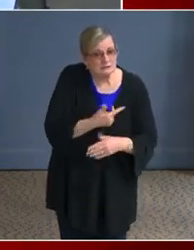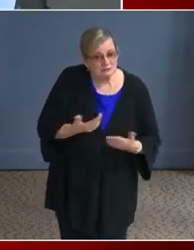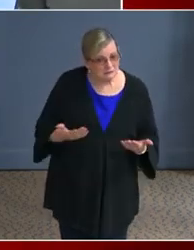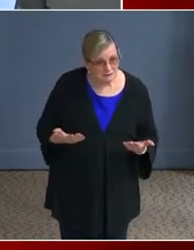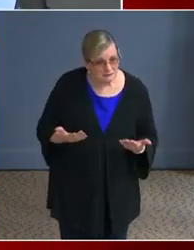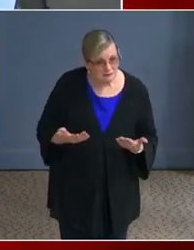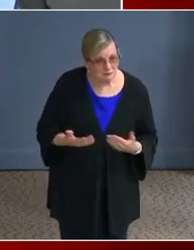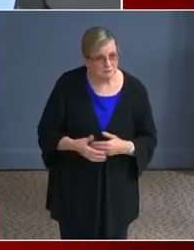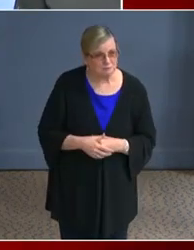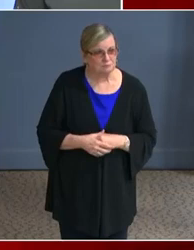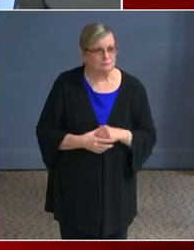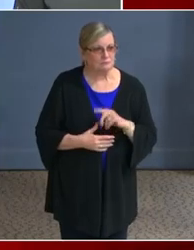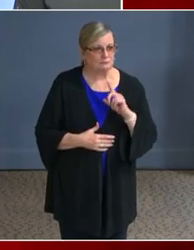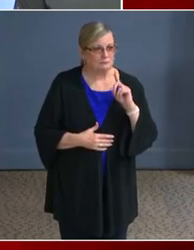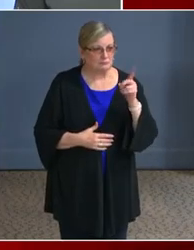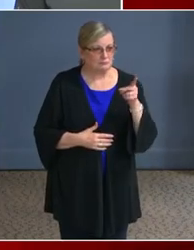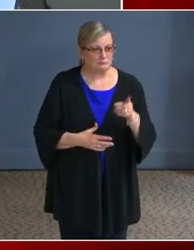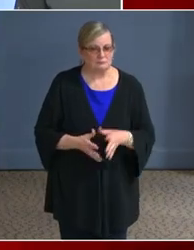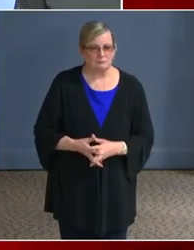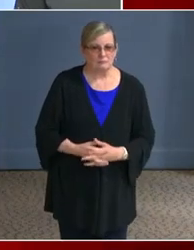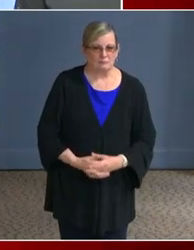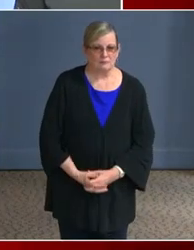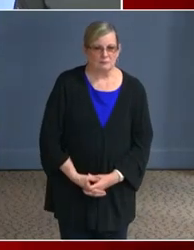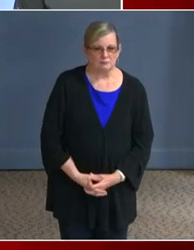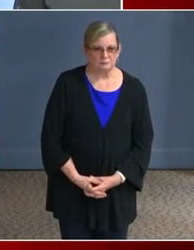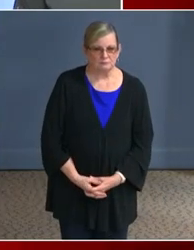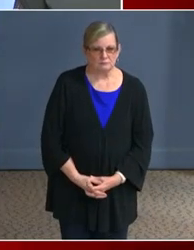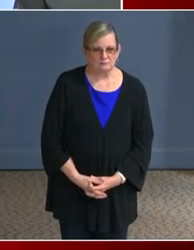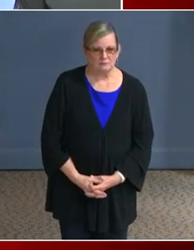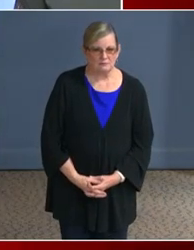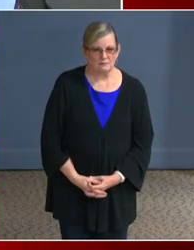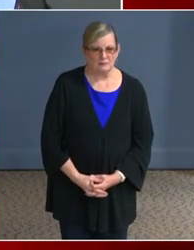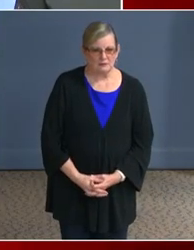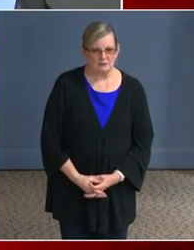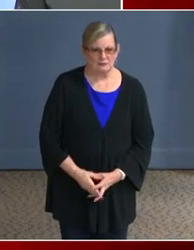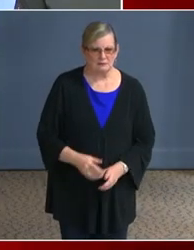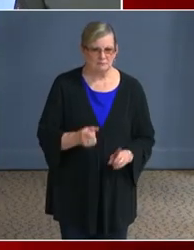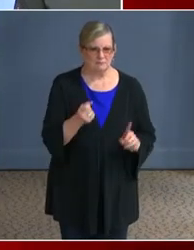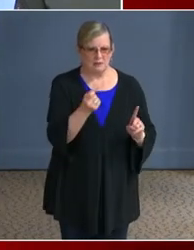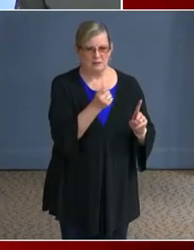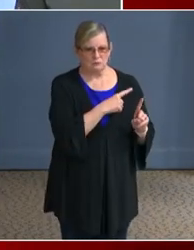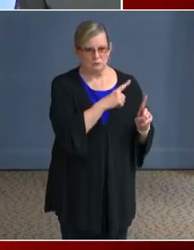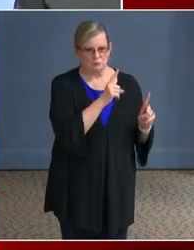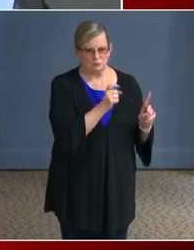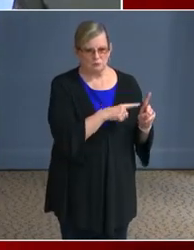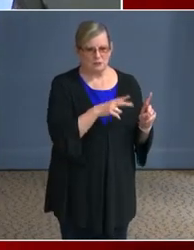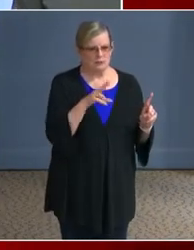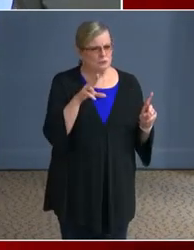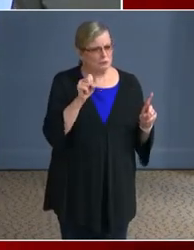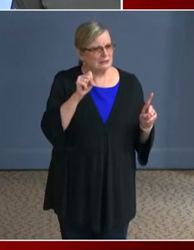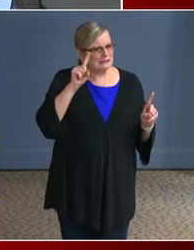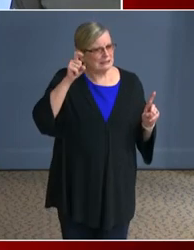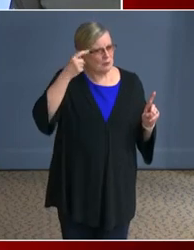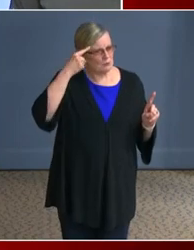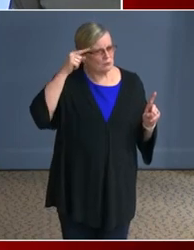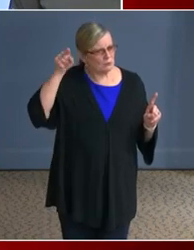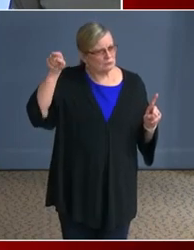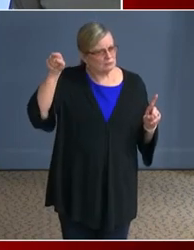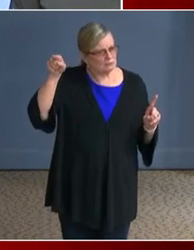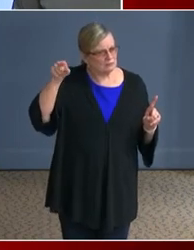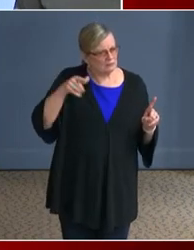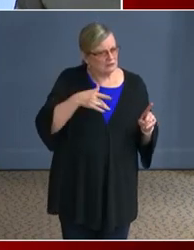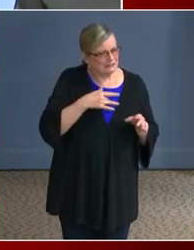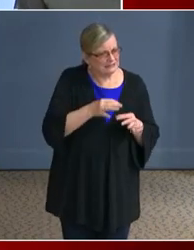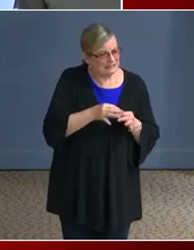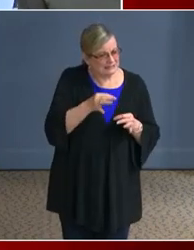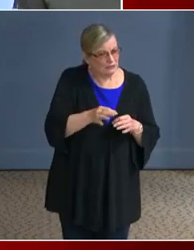Any other questions? Yes, sir. The council is likely to extend your authority to keep the public health emergency in place